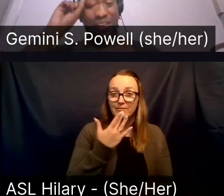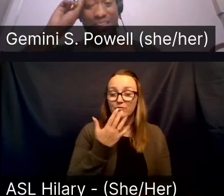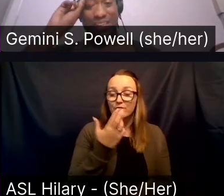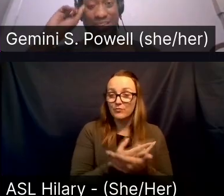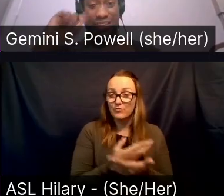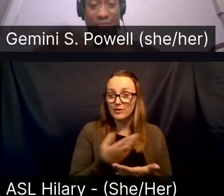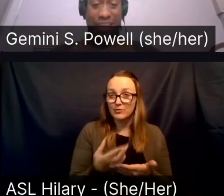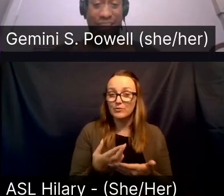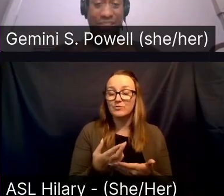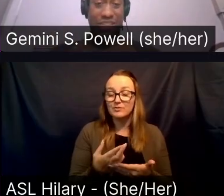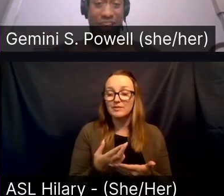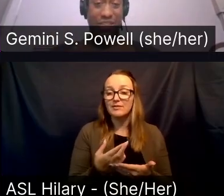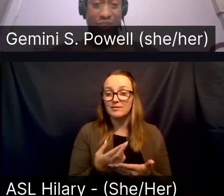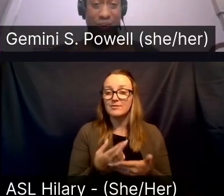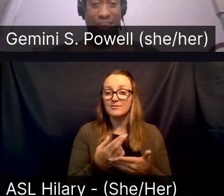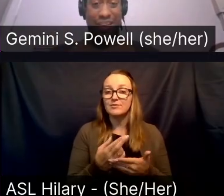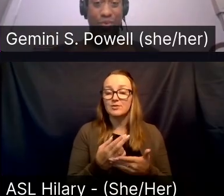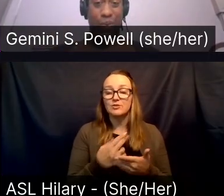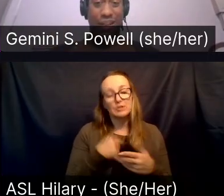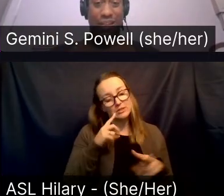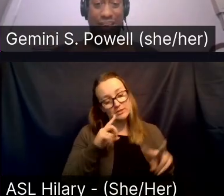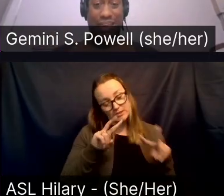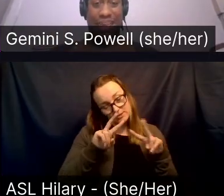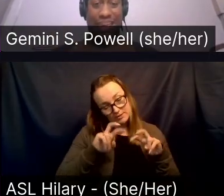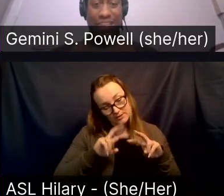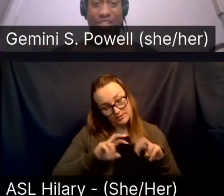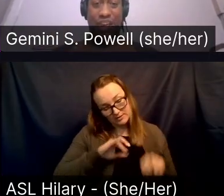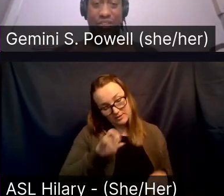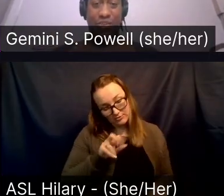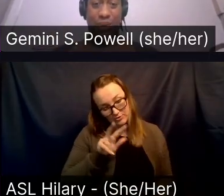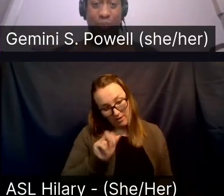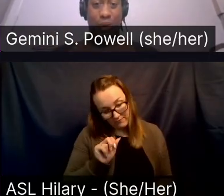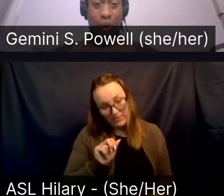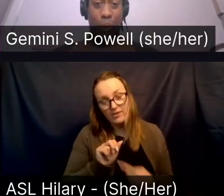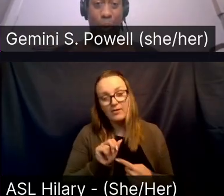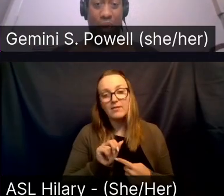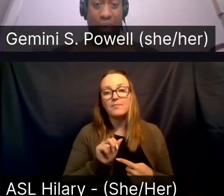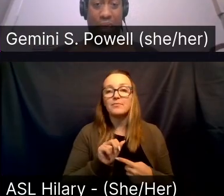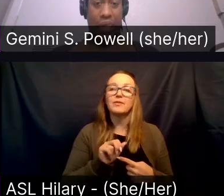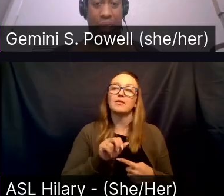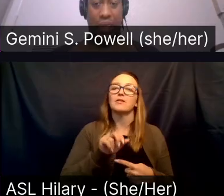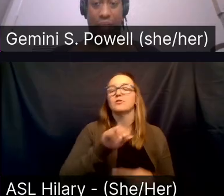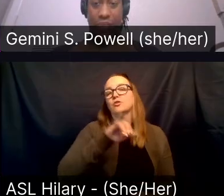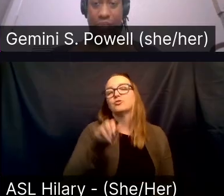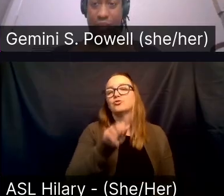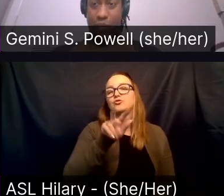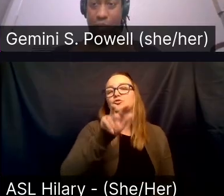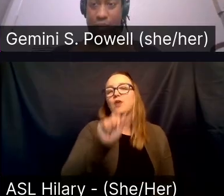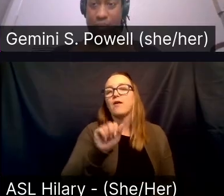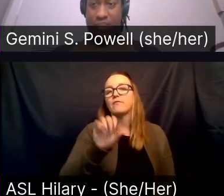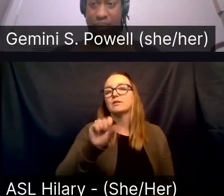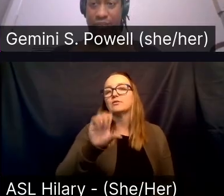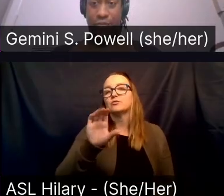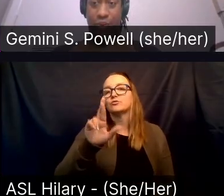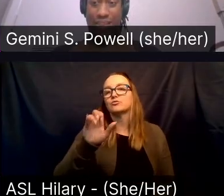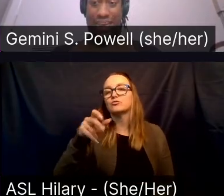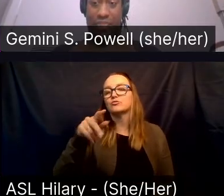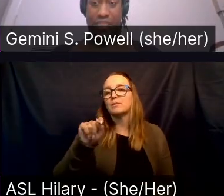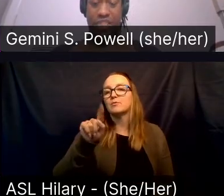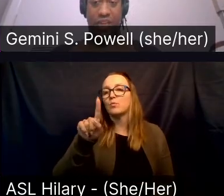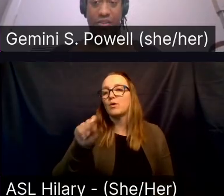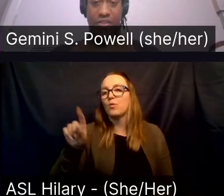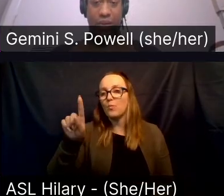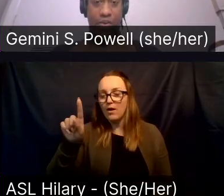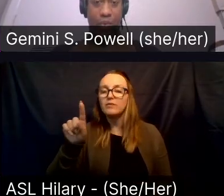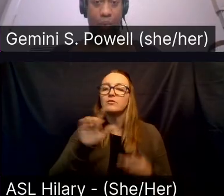to really dig deeply into JavaScript as well is JavaScript 101. The website for that